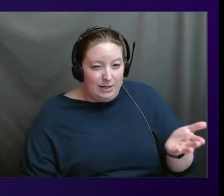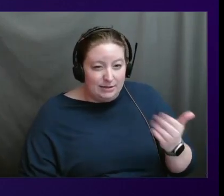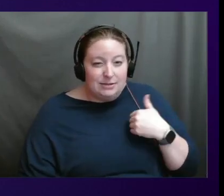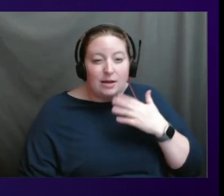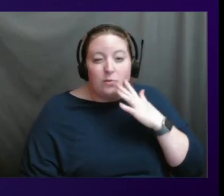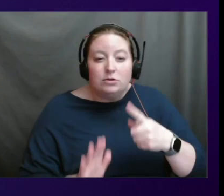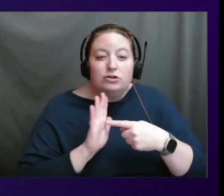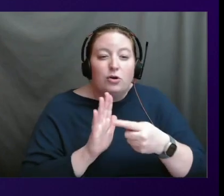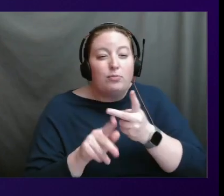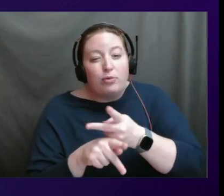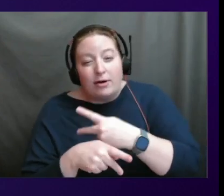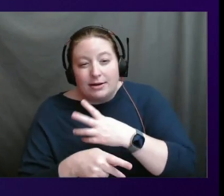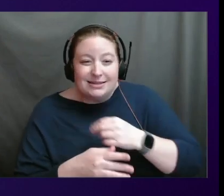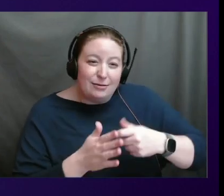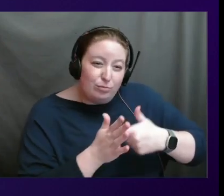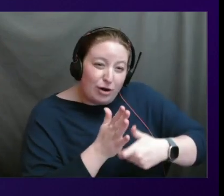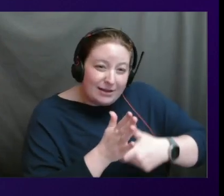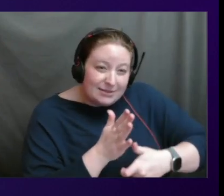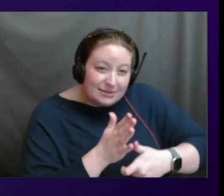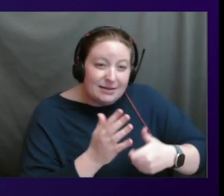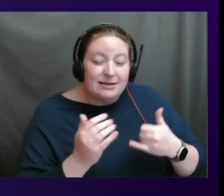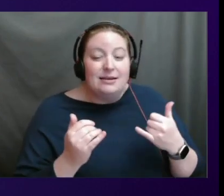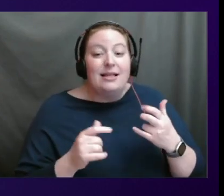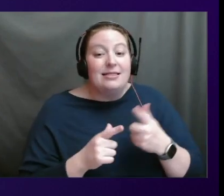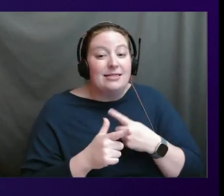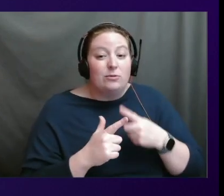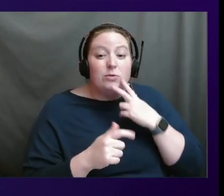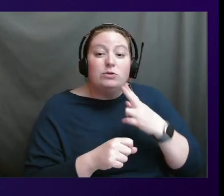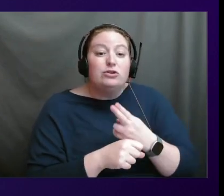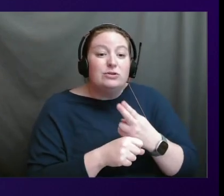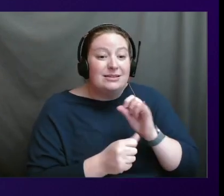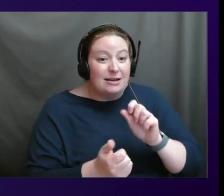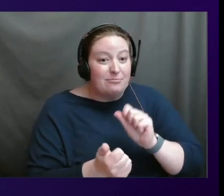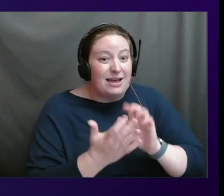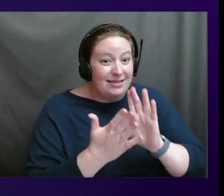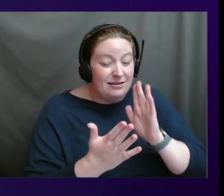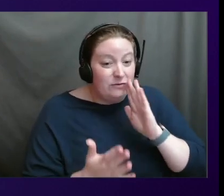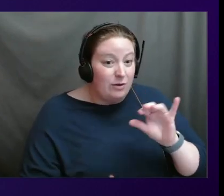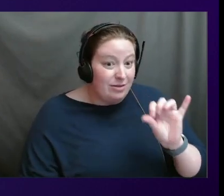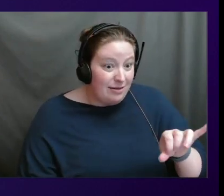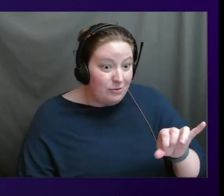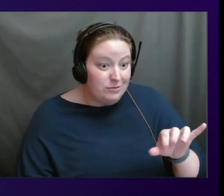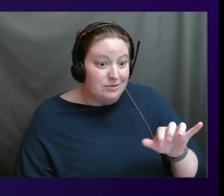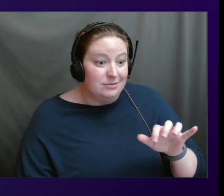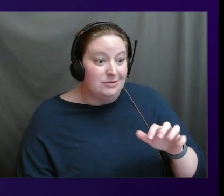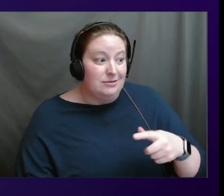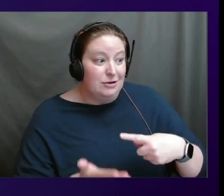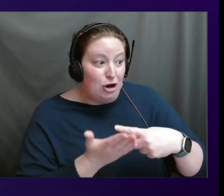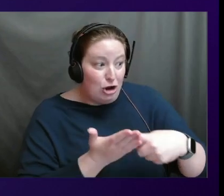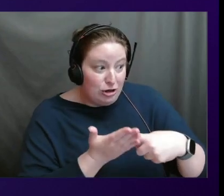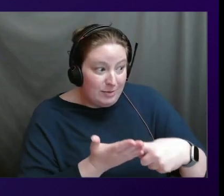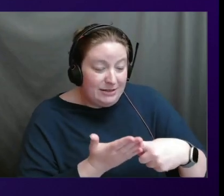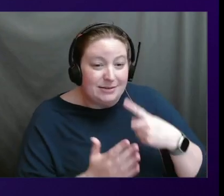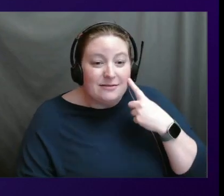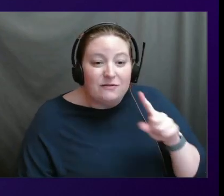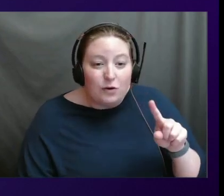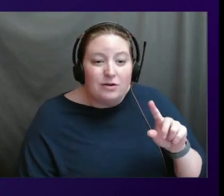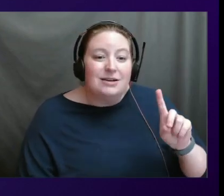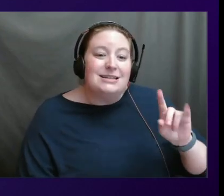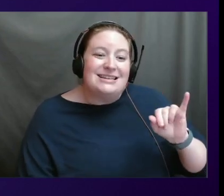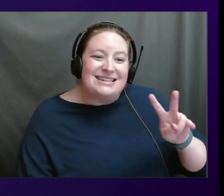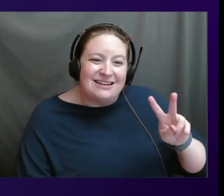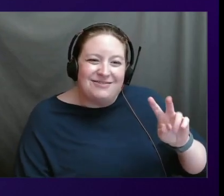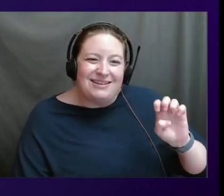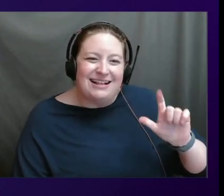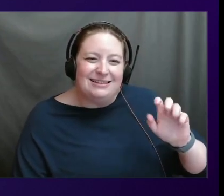and price, and then we're going to use a map method to iterate over those arguments to get those in div elements. This is